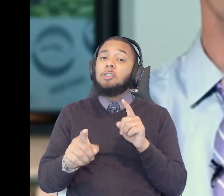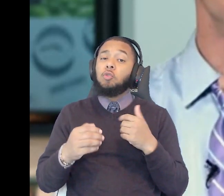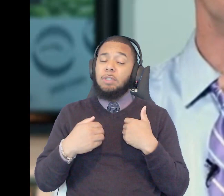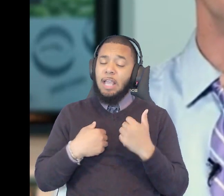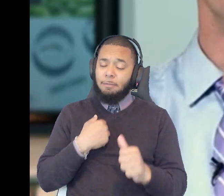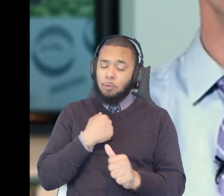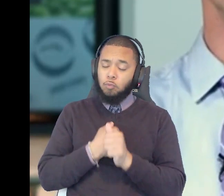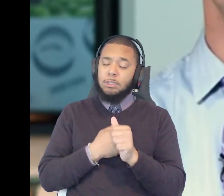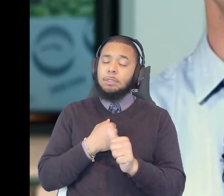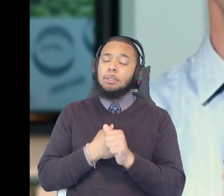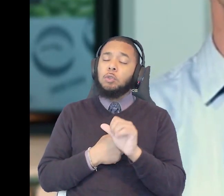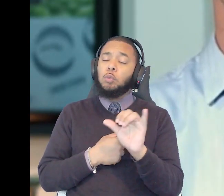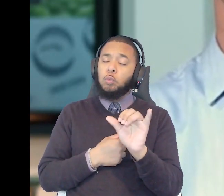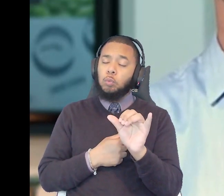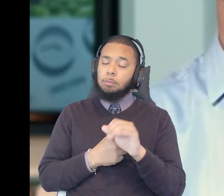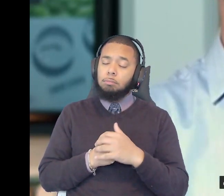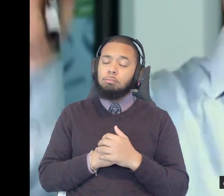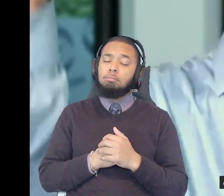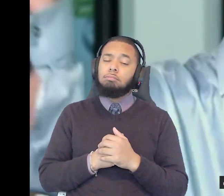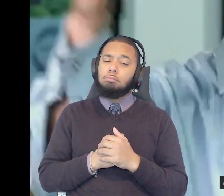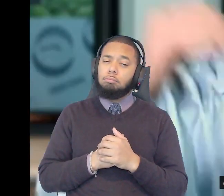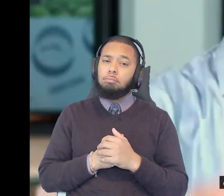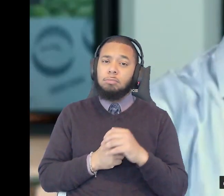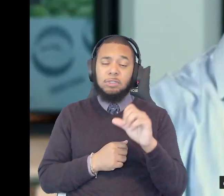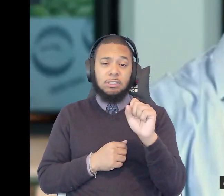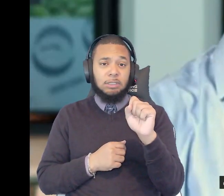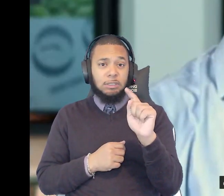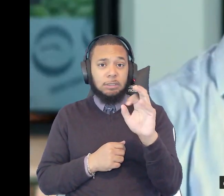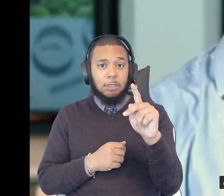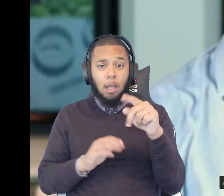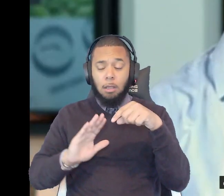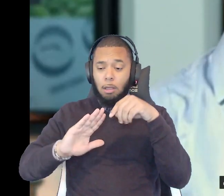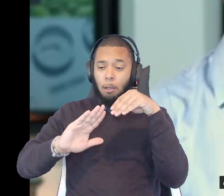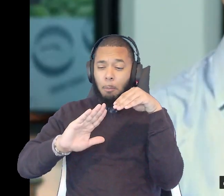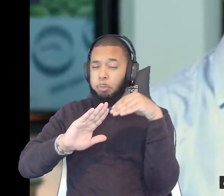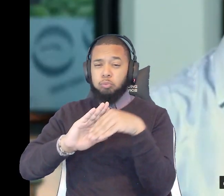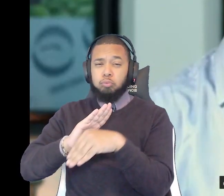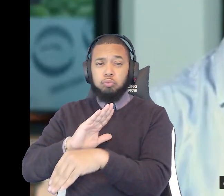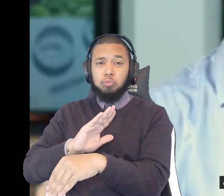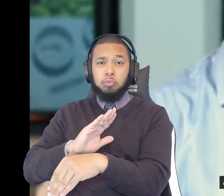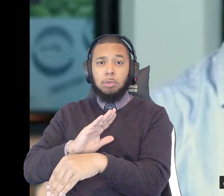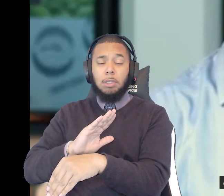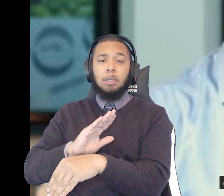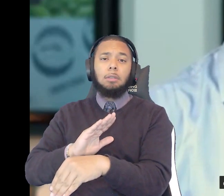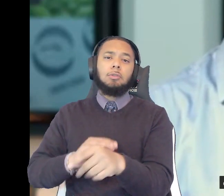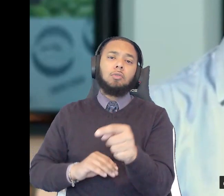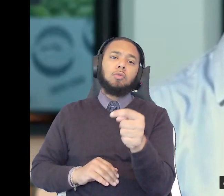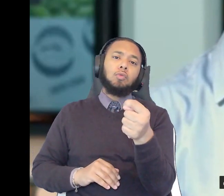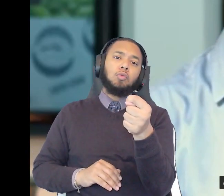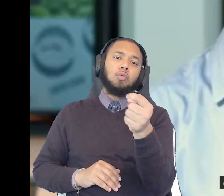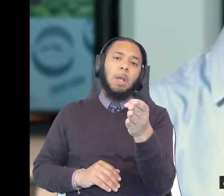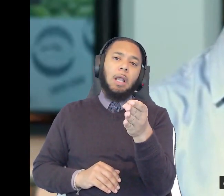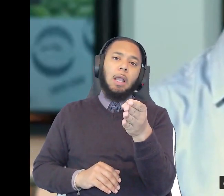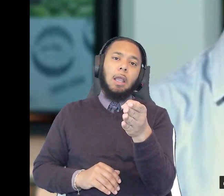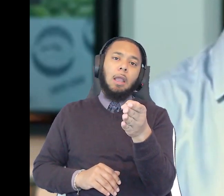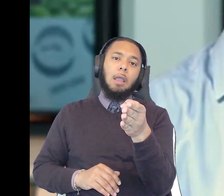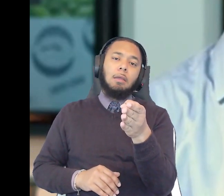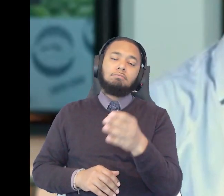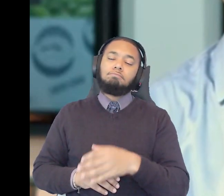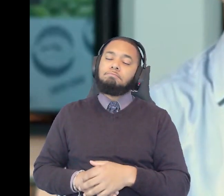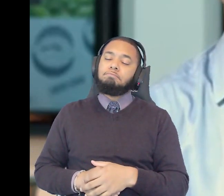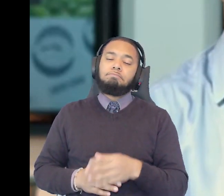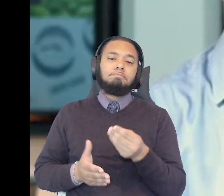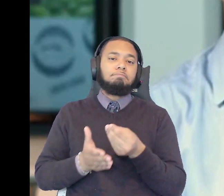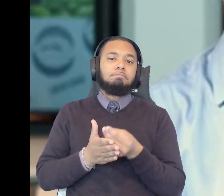involved. In a stock, if it goes bankrupt, you lose everything. That company doesn't owe you anything if